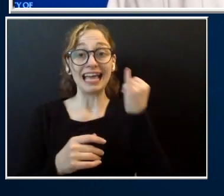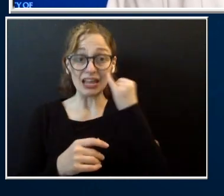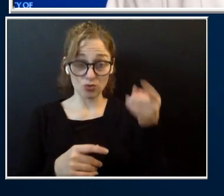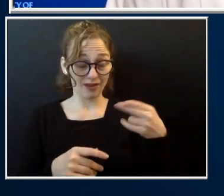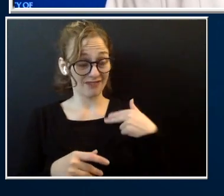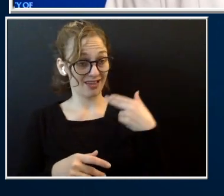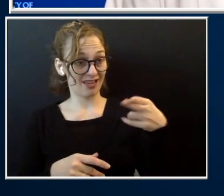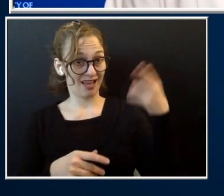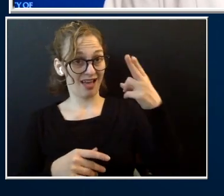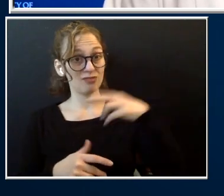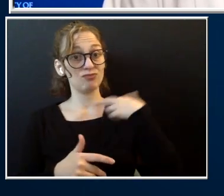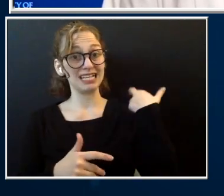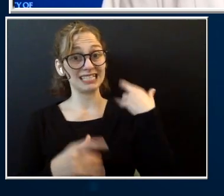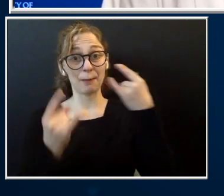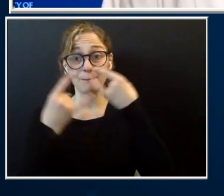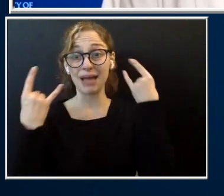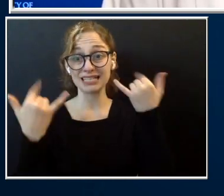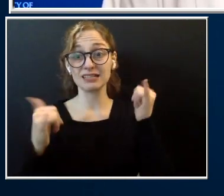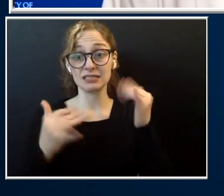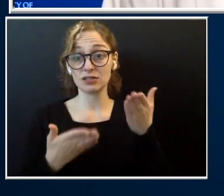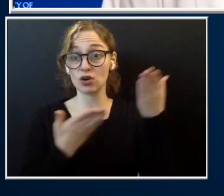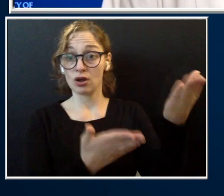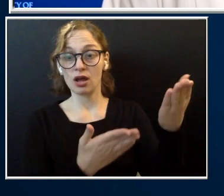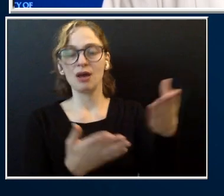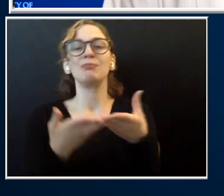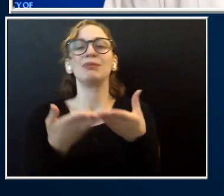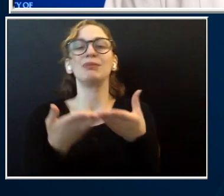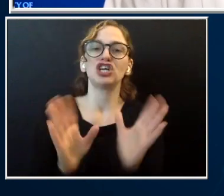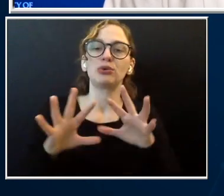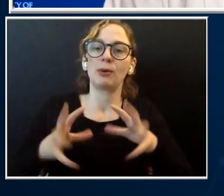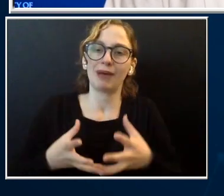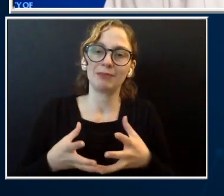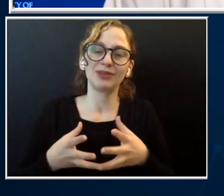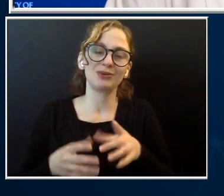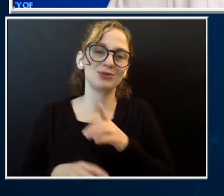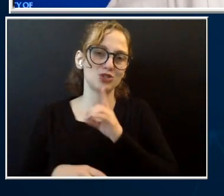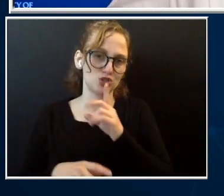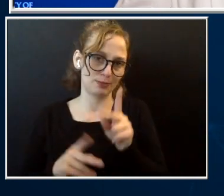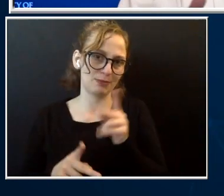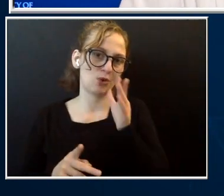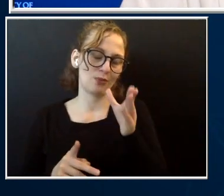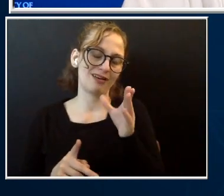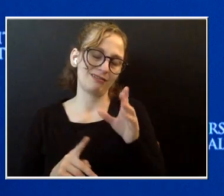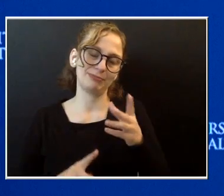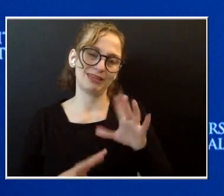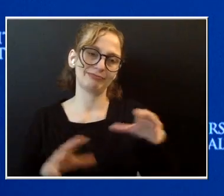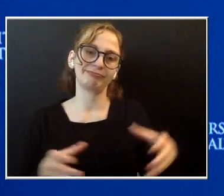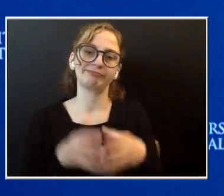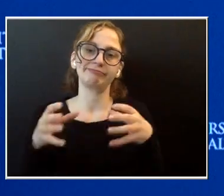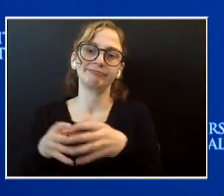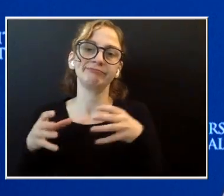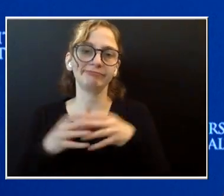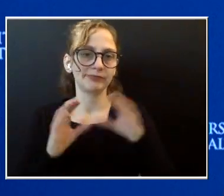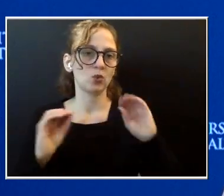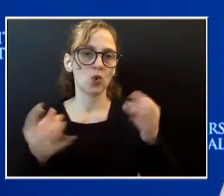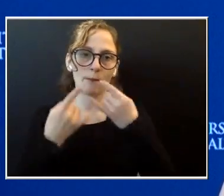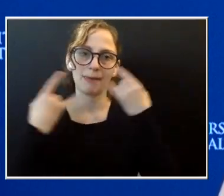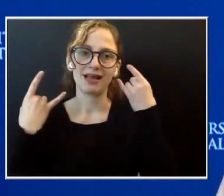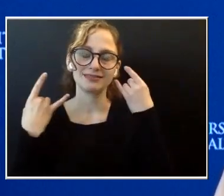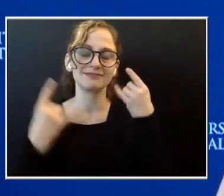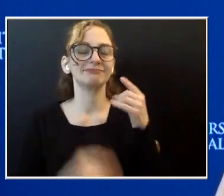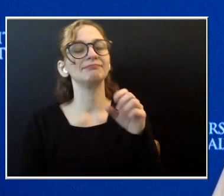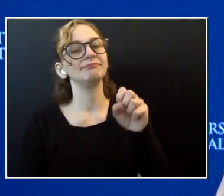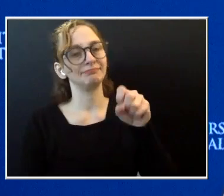for the general population, we know that most people are probably going to enjoy a Christmas holiday without a mask. Yeah, absolutely. And I just kind of gave an